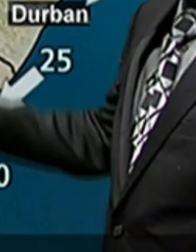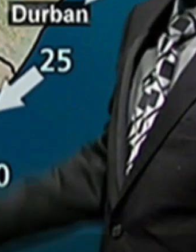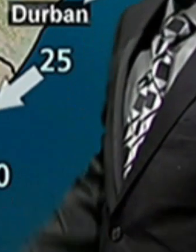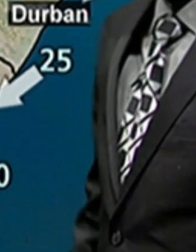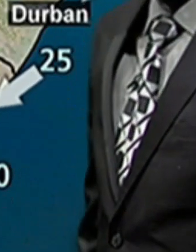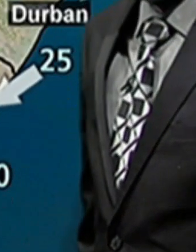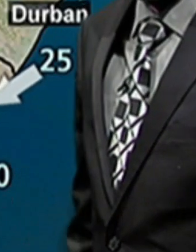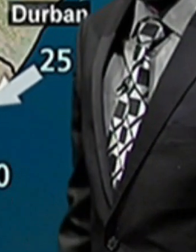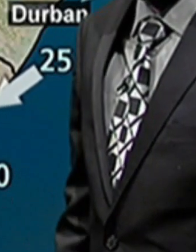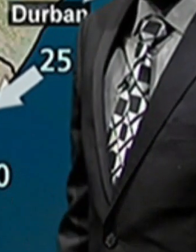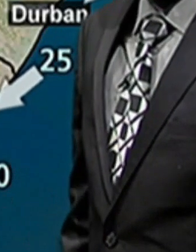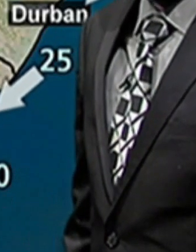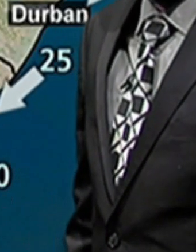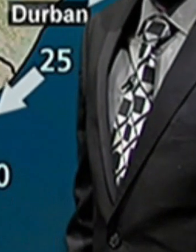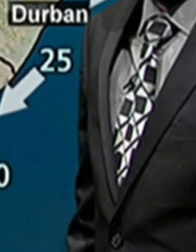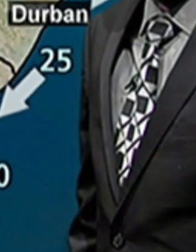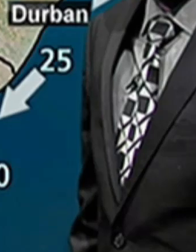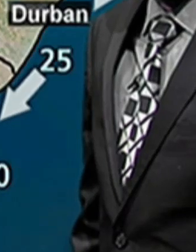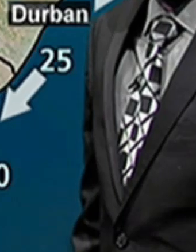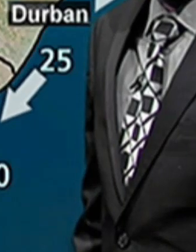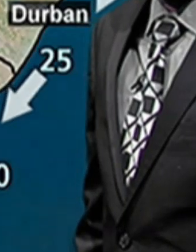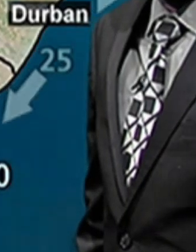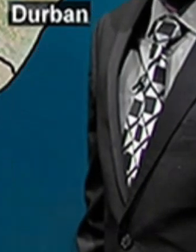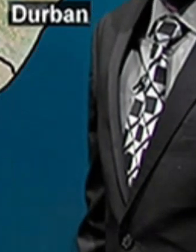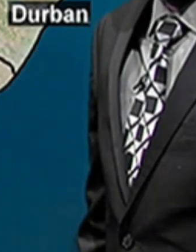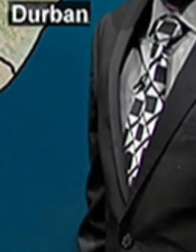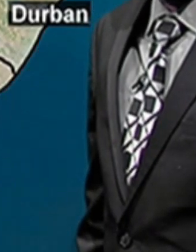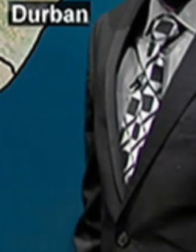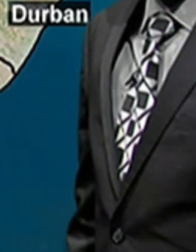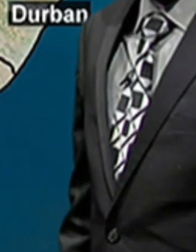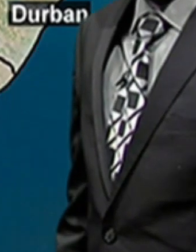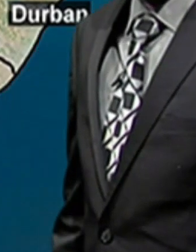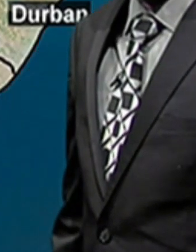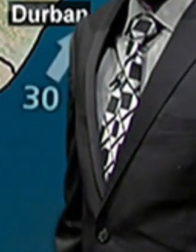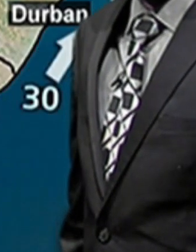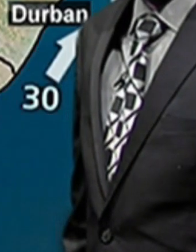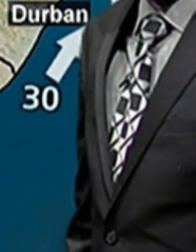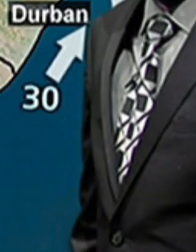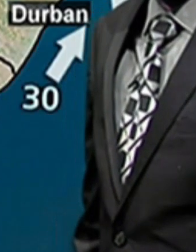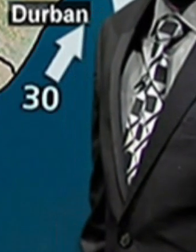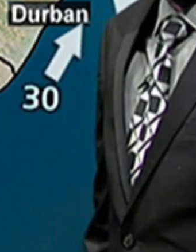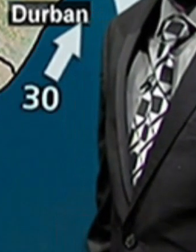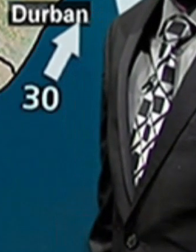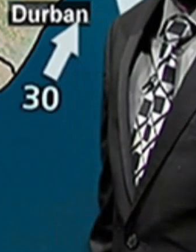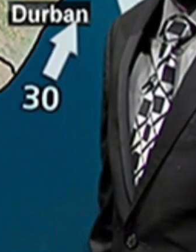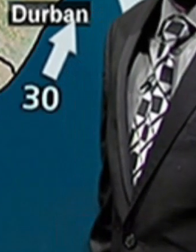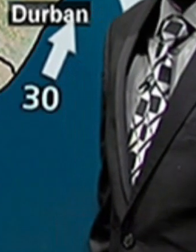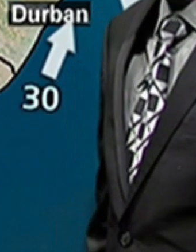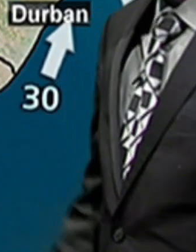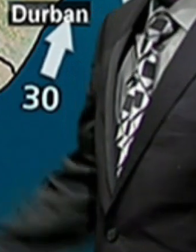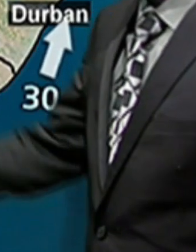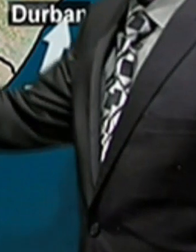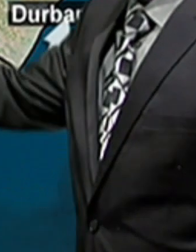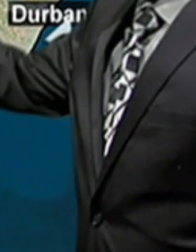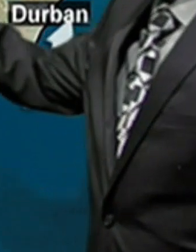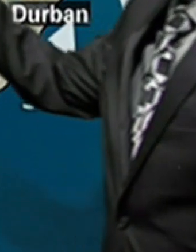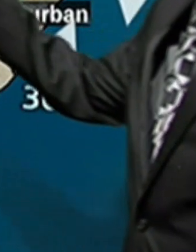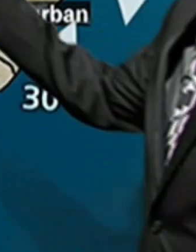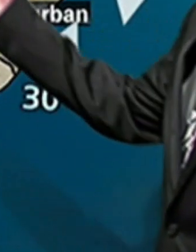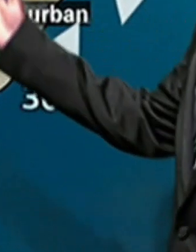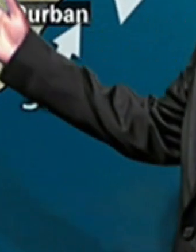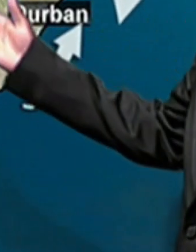bjalo ka ba re mena ga bjalo magasho a rotlela ga botse ka mebileng ya ka Afrika borwa la ka mswana re sa bona ga botse maro a tla pharapara ka go kgetha dibaka go di ka dikarolong tse